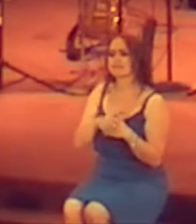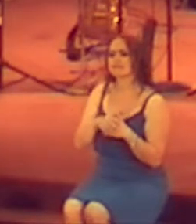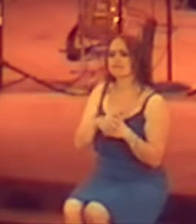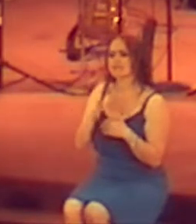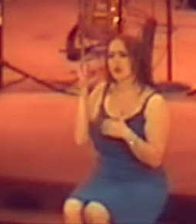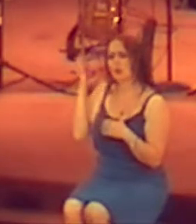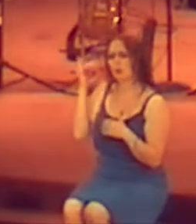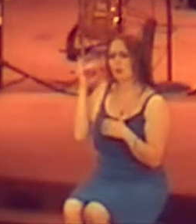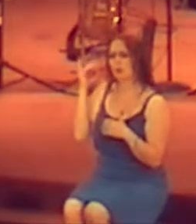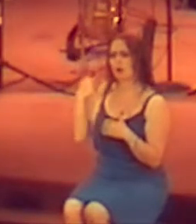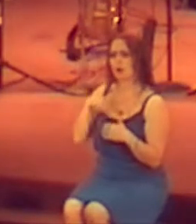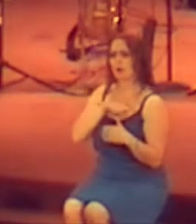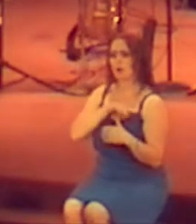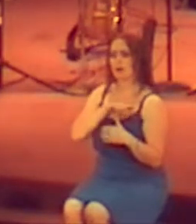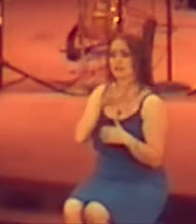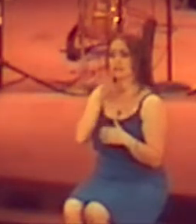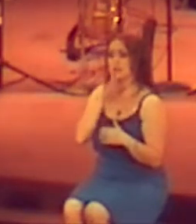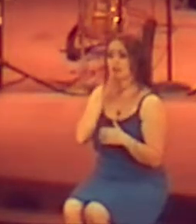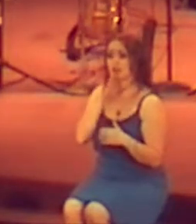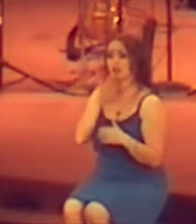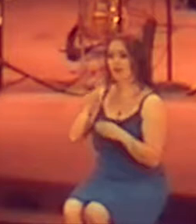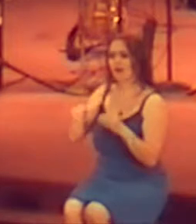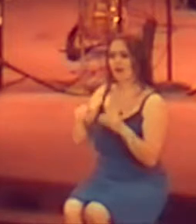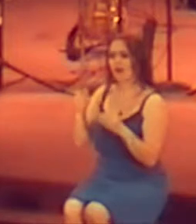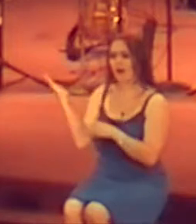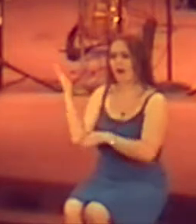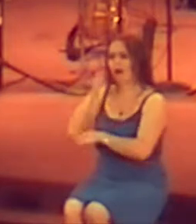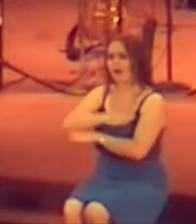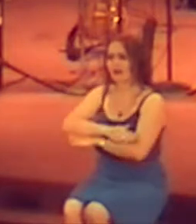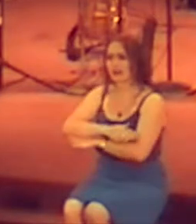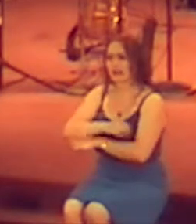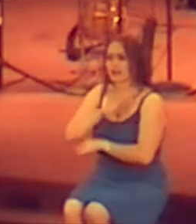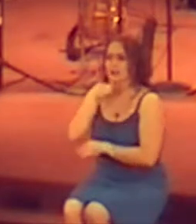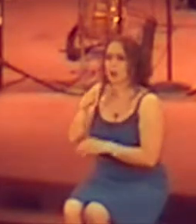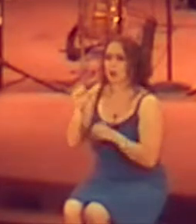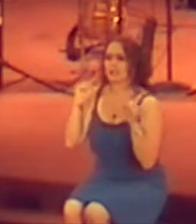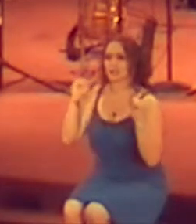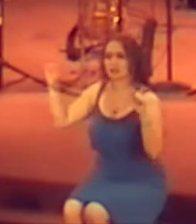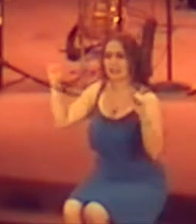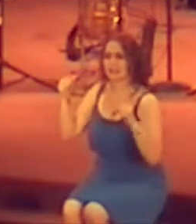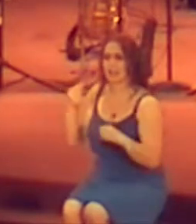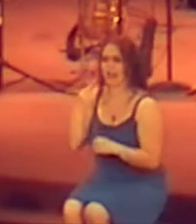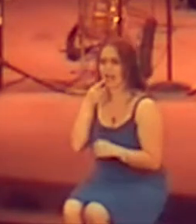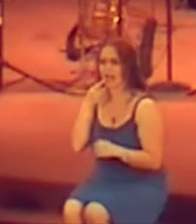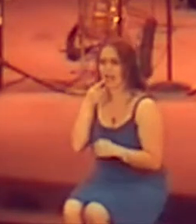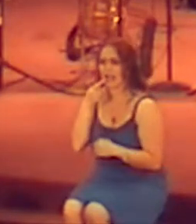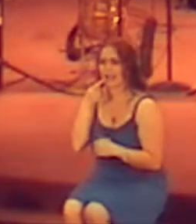why is it that we can talk all day and not have to stretch our tongues?